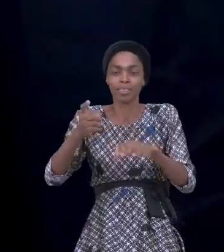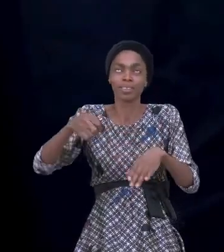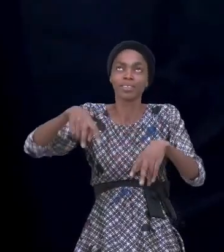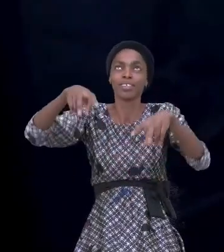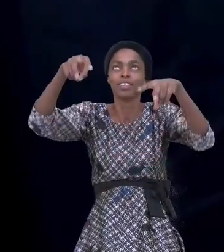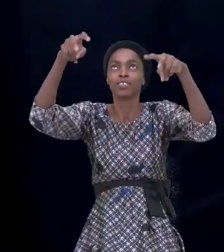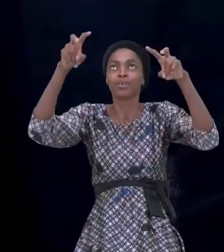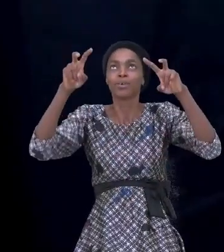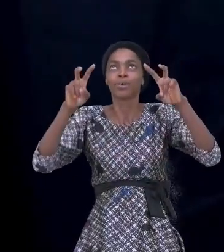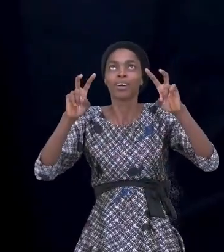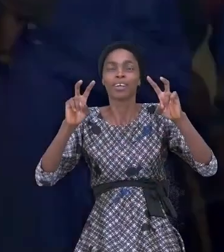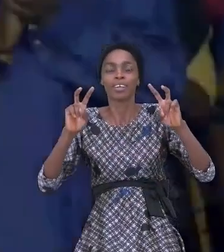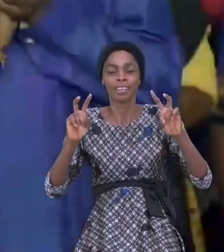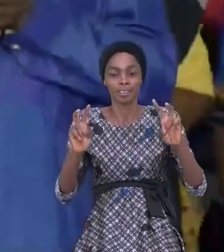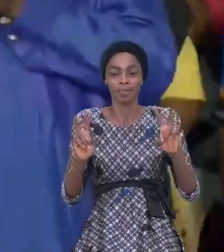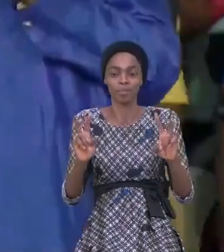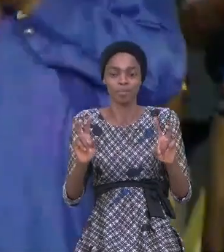throne,